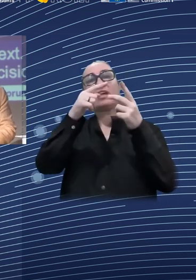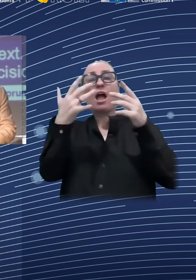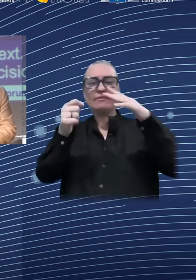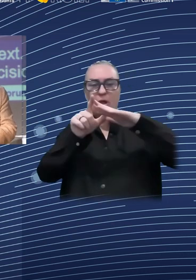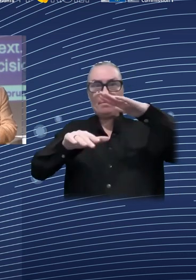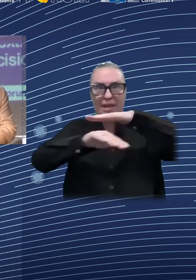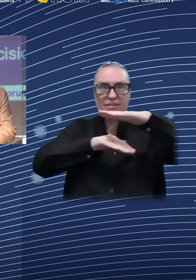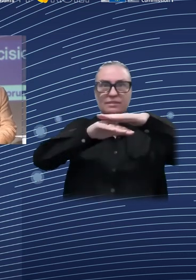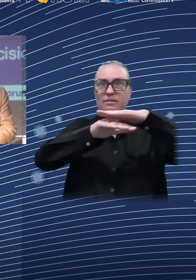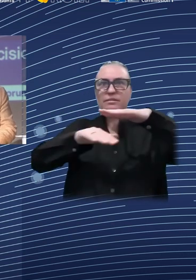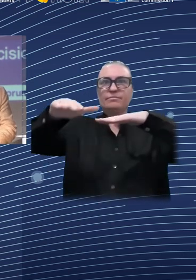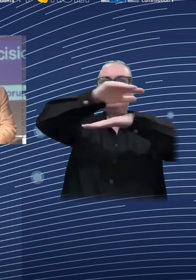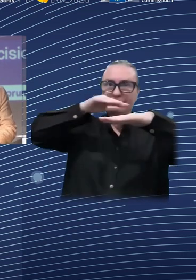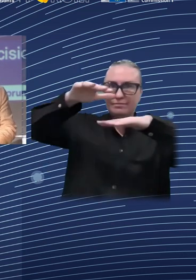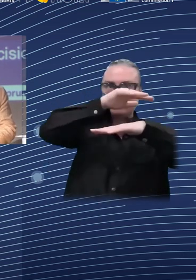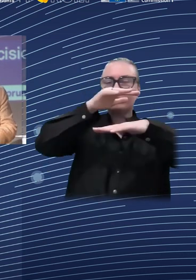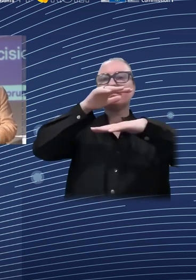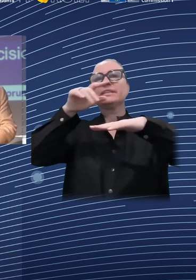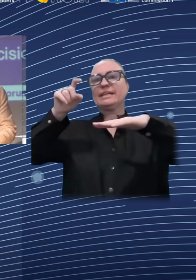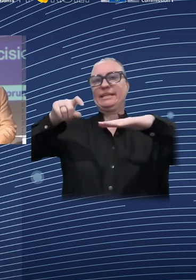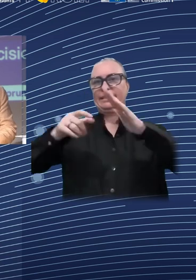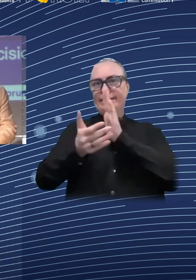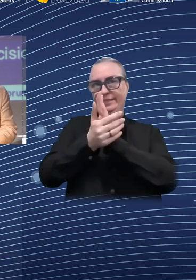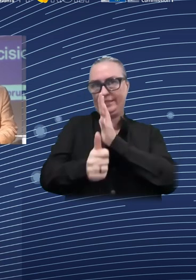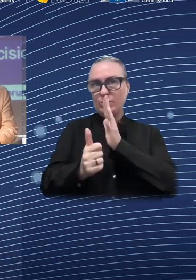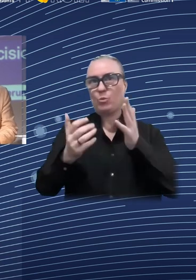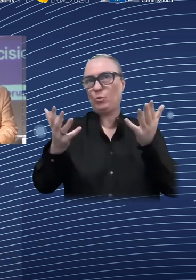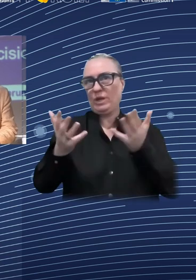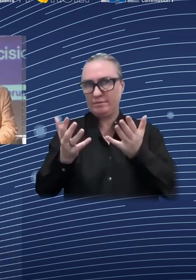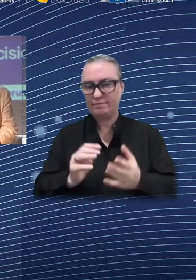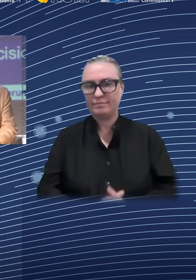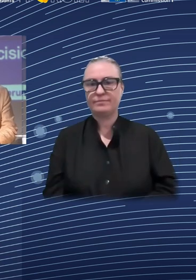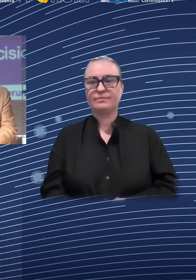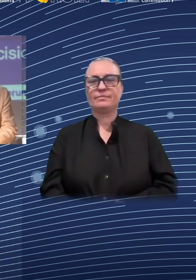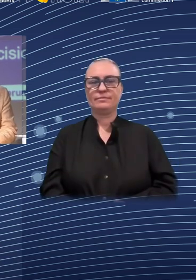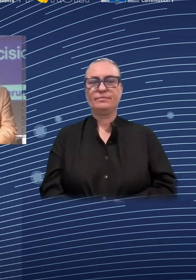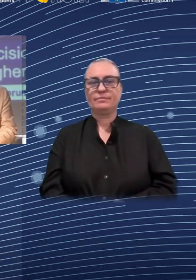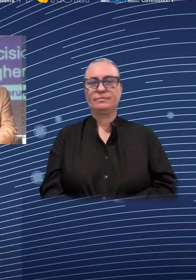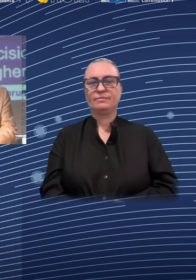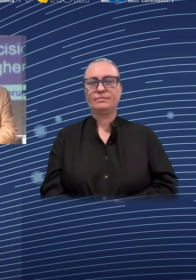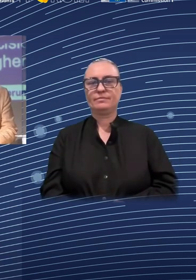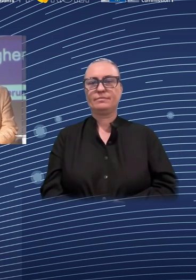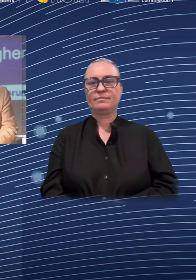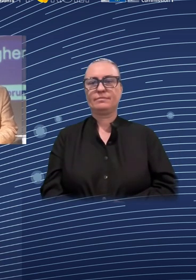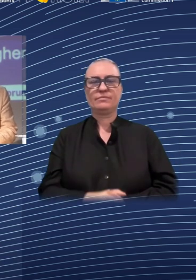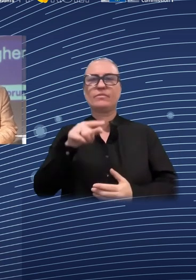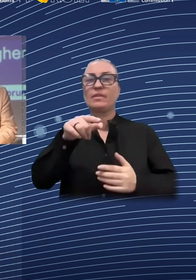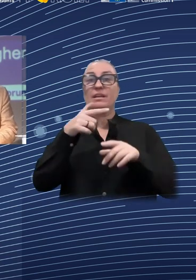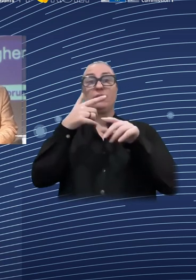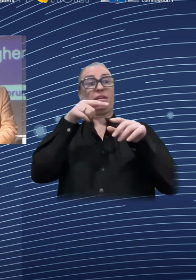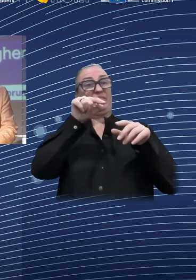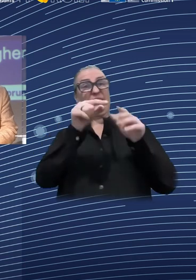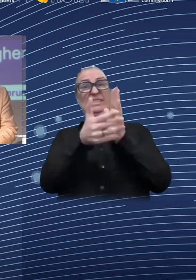middle management, higher management of companies should be aware of technologies and should know how